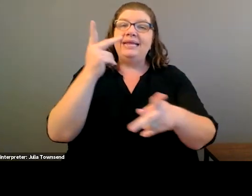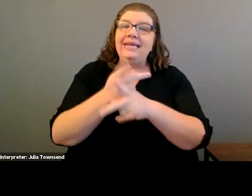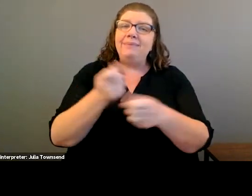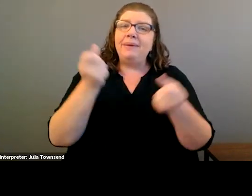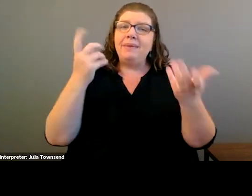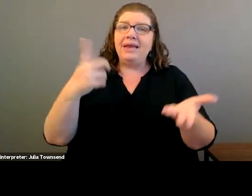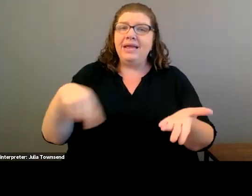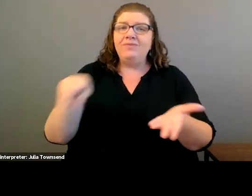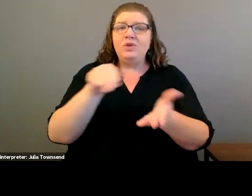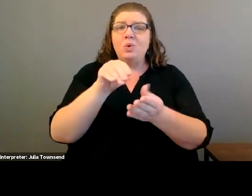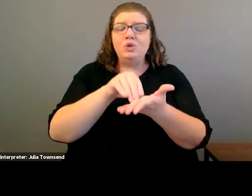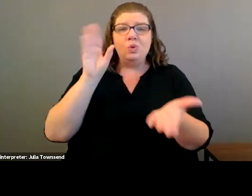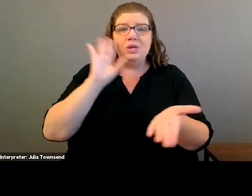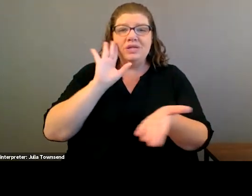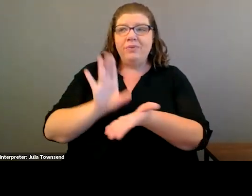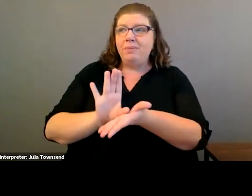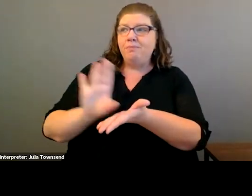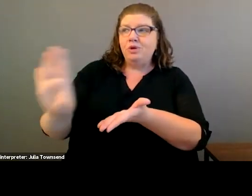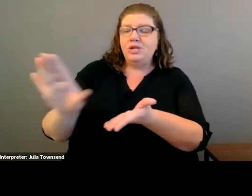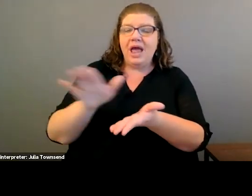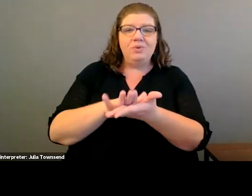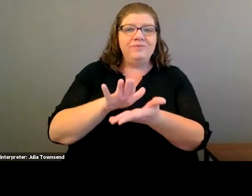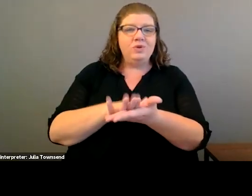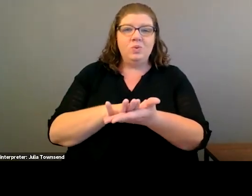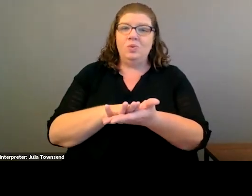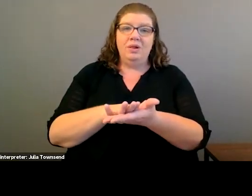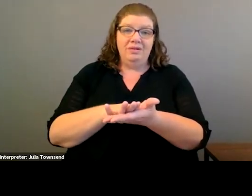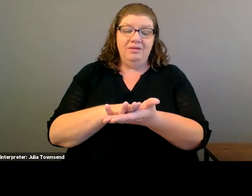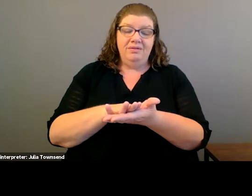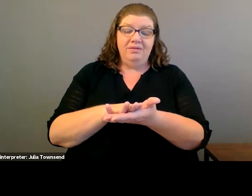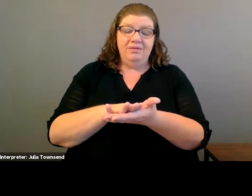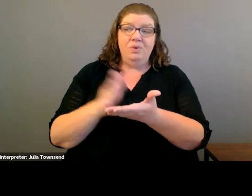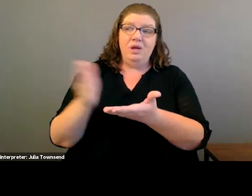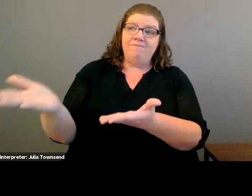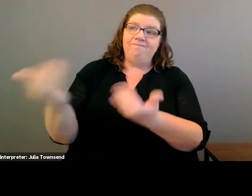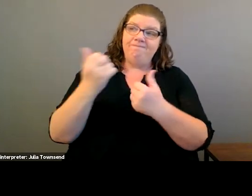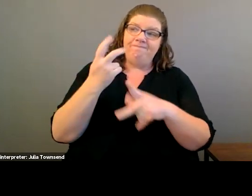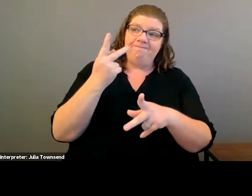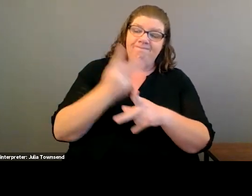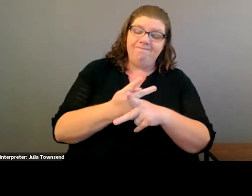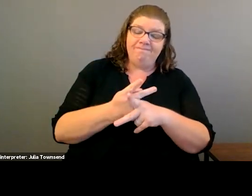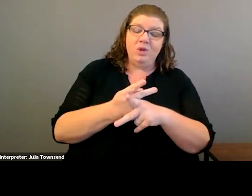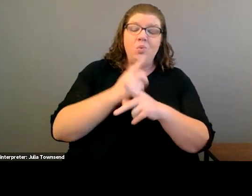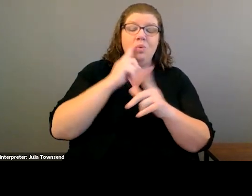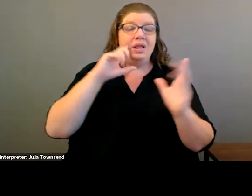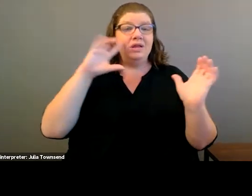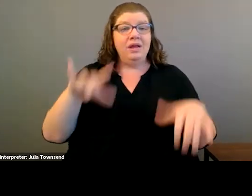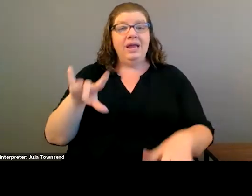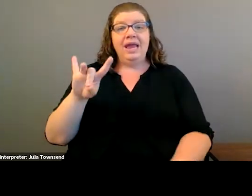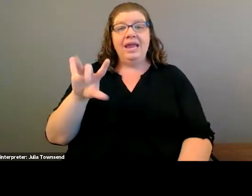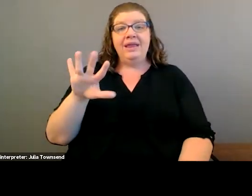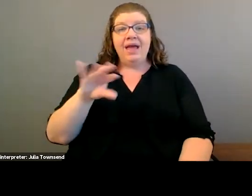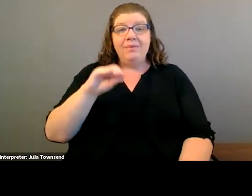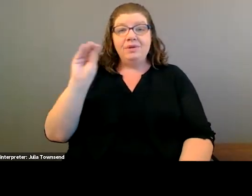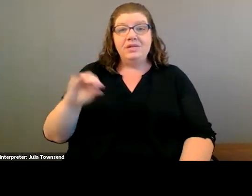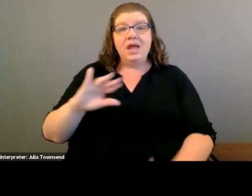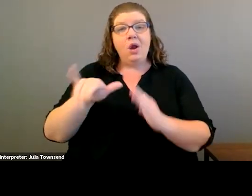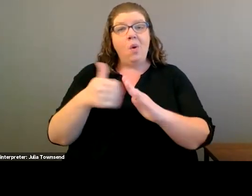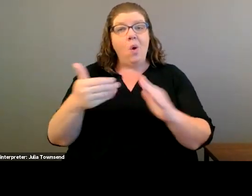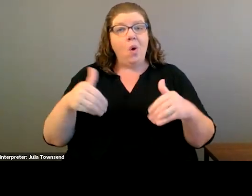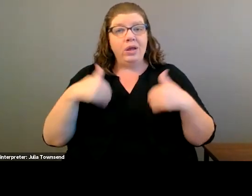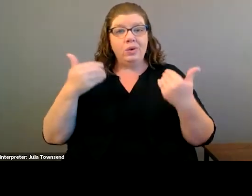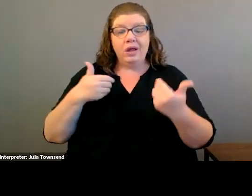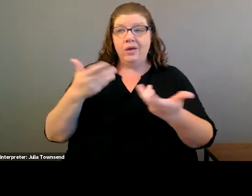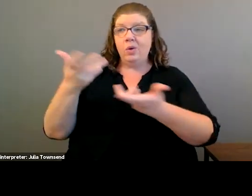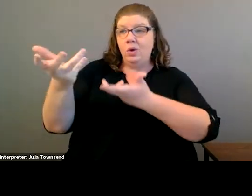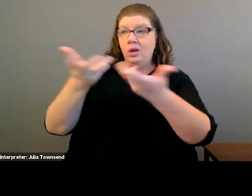from getting pushed out of school. And sadly, shockingly, 85% of all juveniles who interface with the